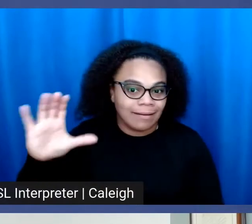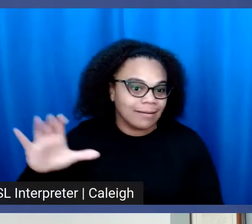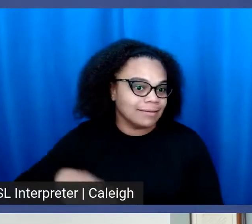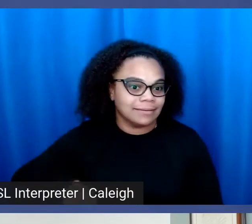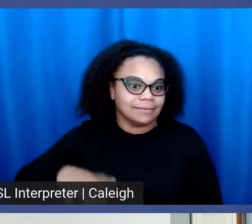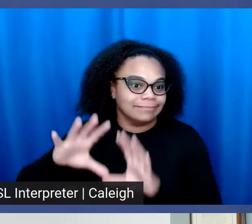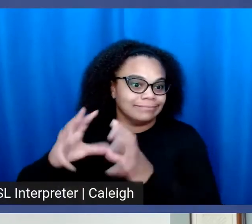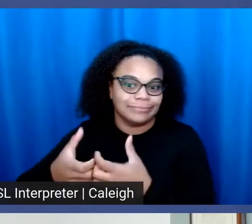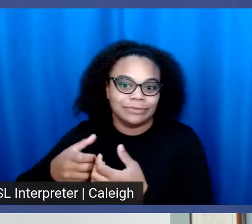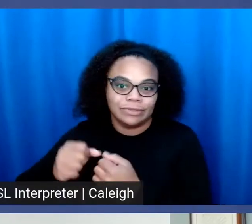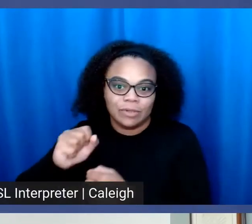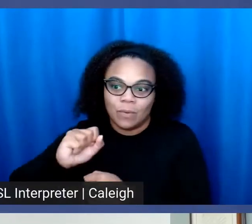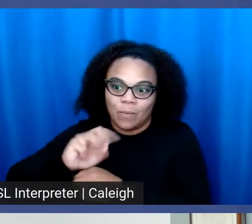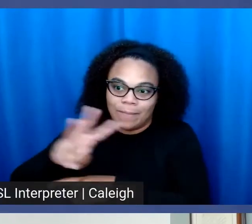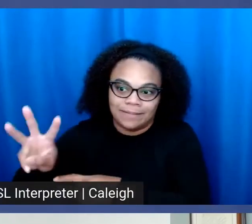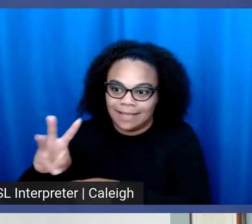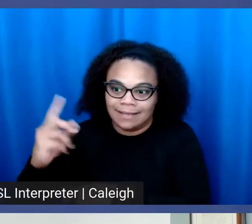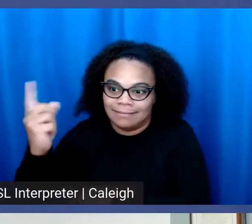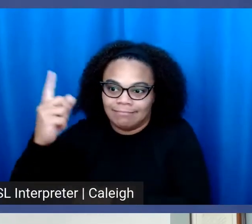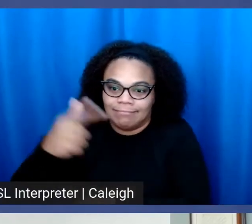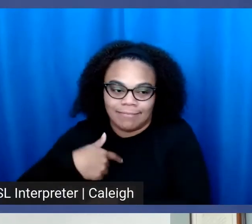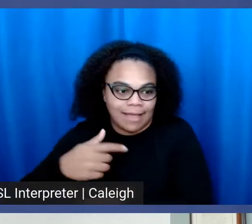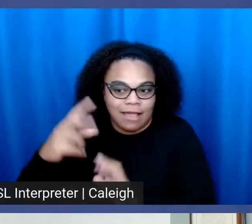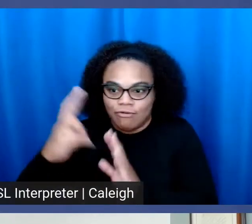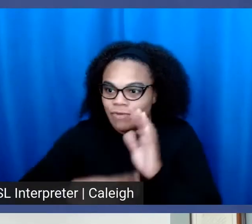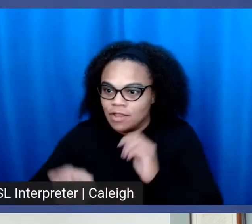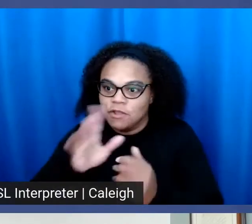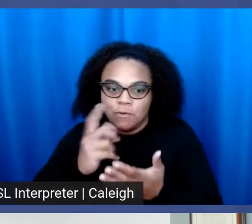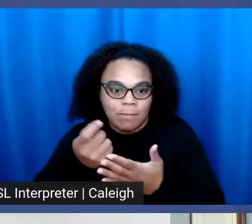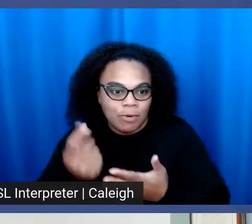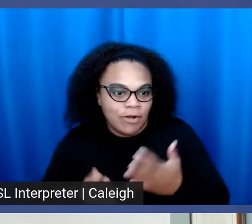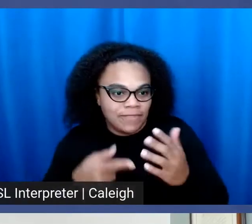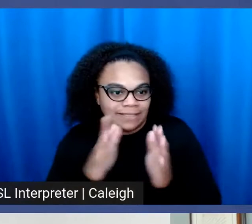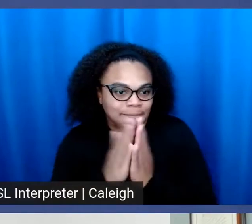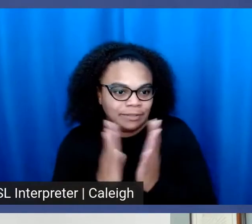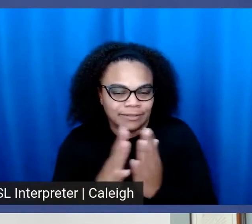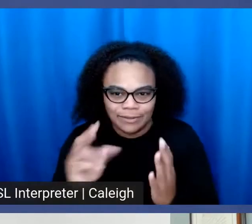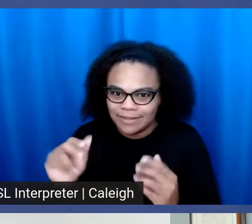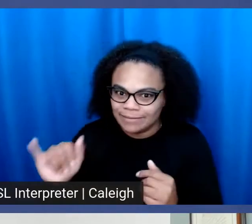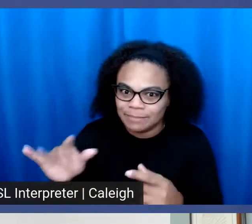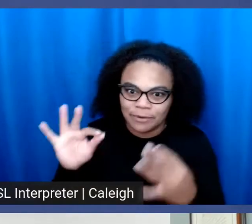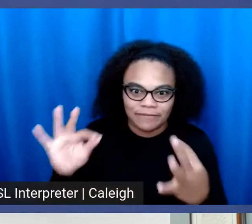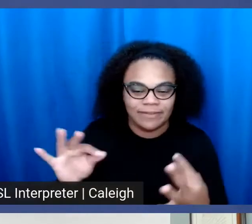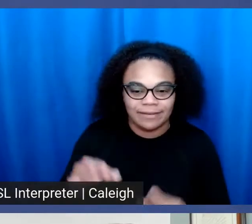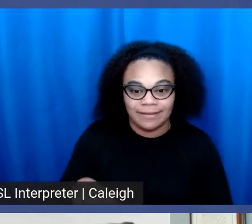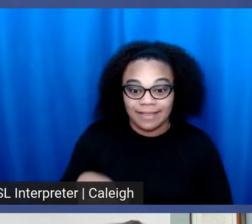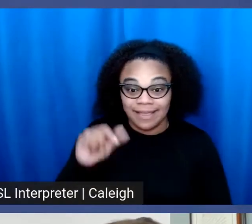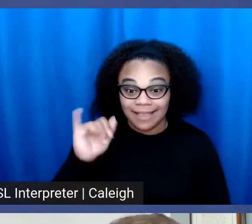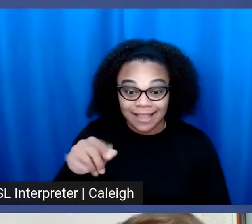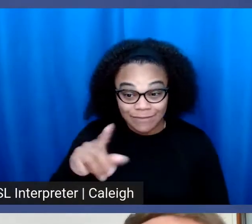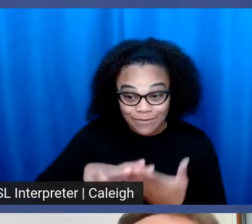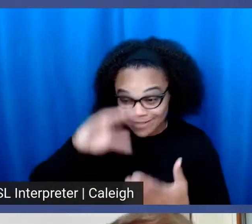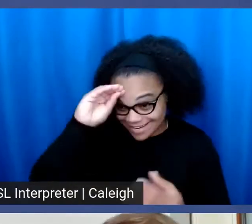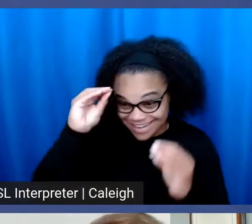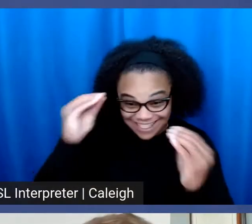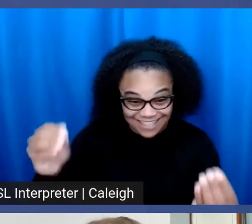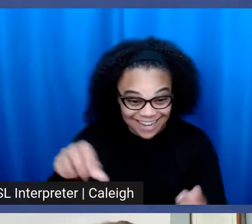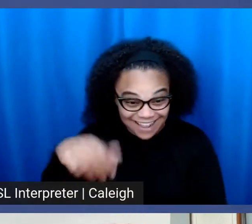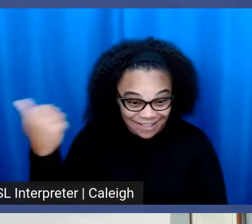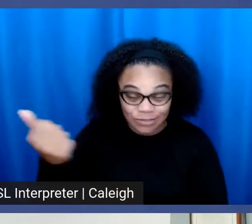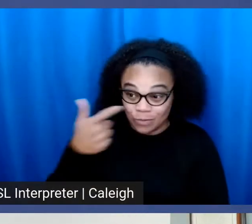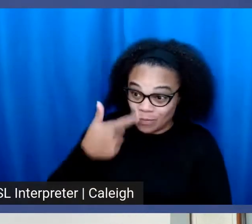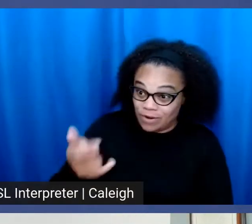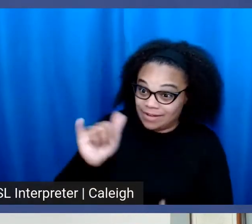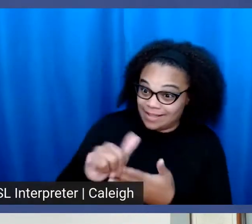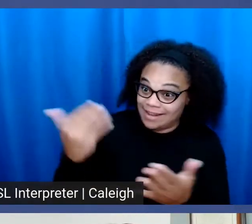a website somewhere, and these are the books that you're going to pull. I mean, that was perfect. Folks, if you get nothing else from that, just watch that again